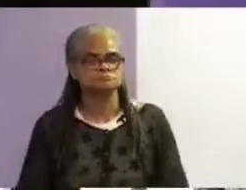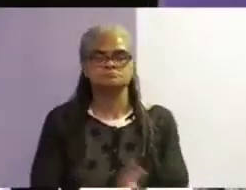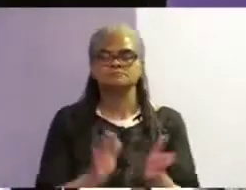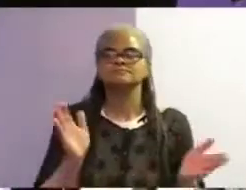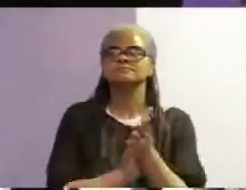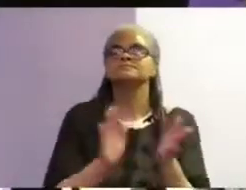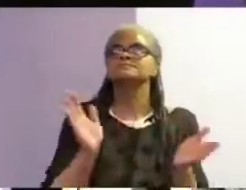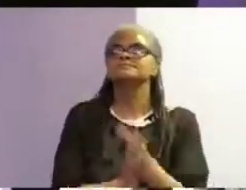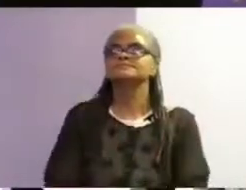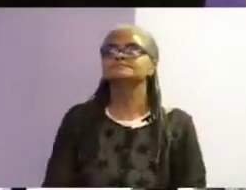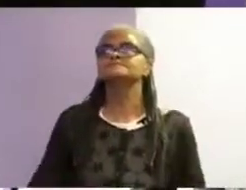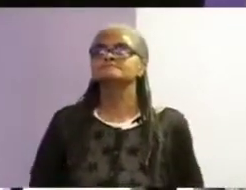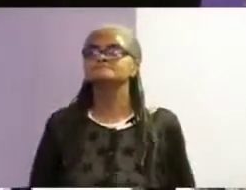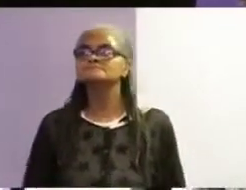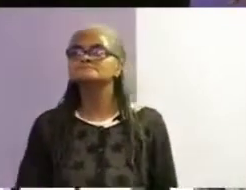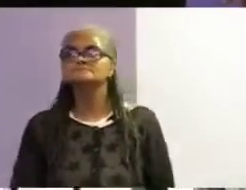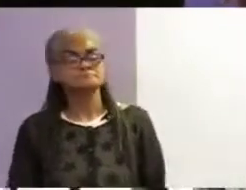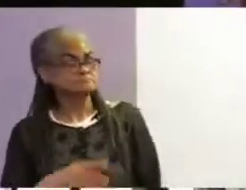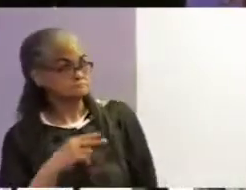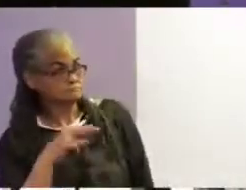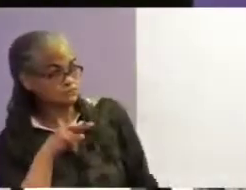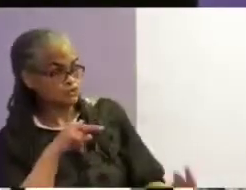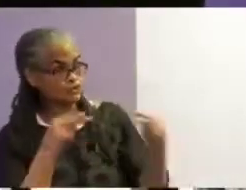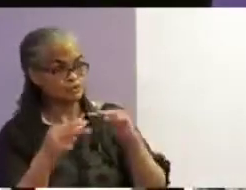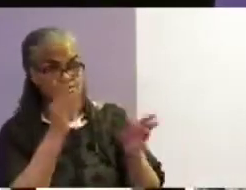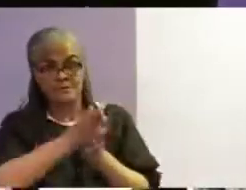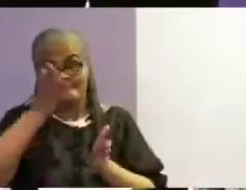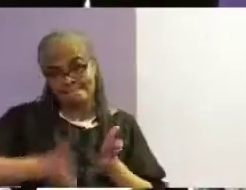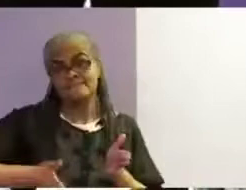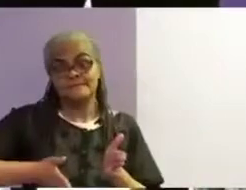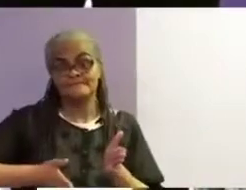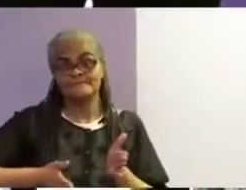Look at your neighbor and shout, my mind is made up.